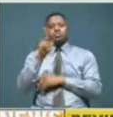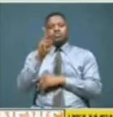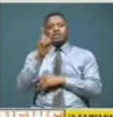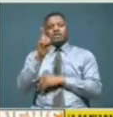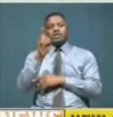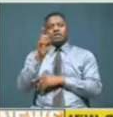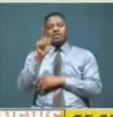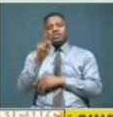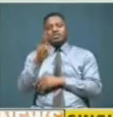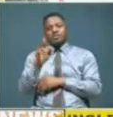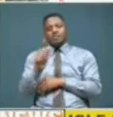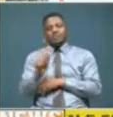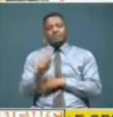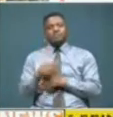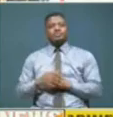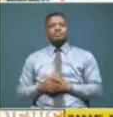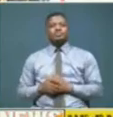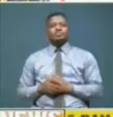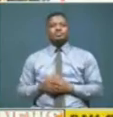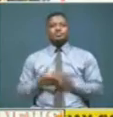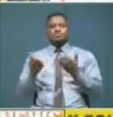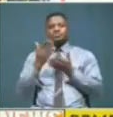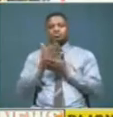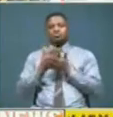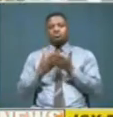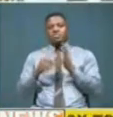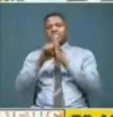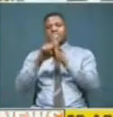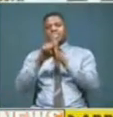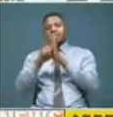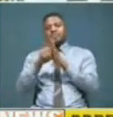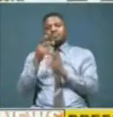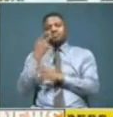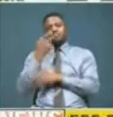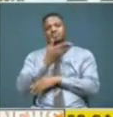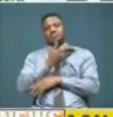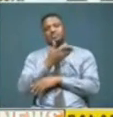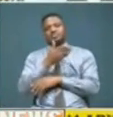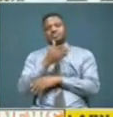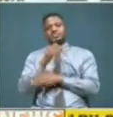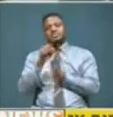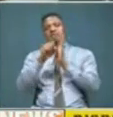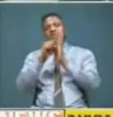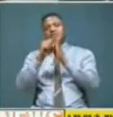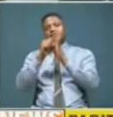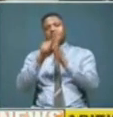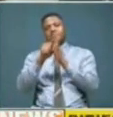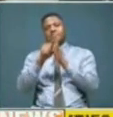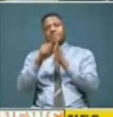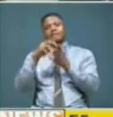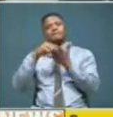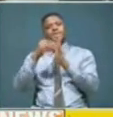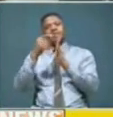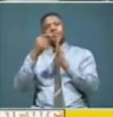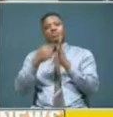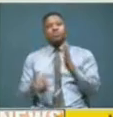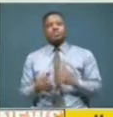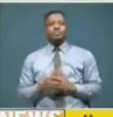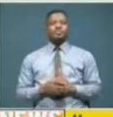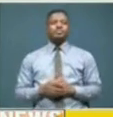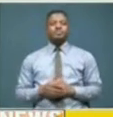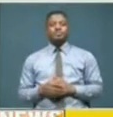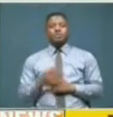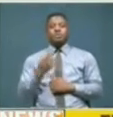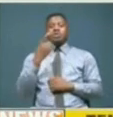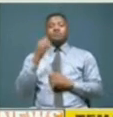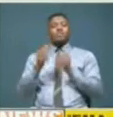or Adinkra. Here are some examples of Adinkra symbols and their meanings. One of the